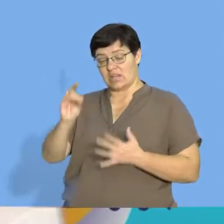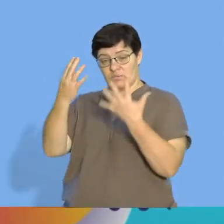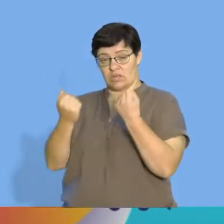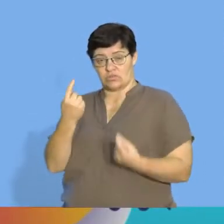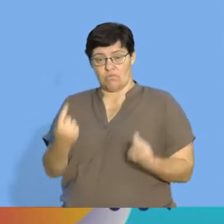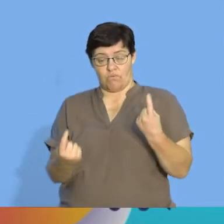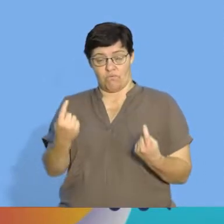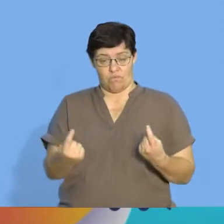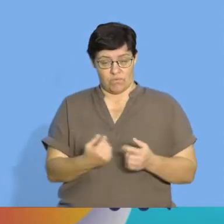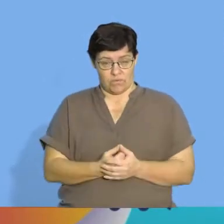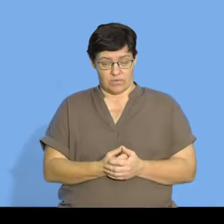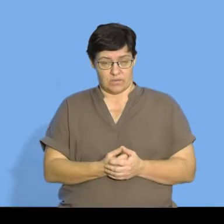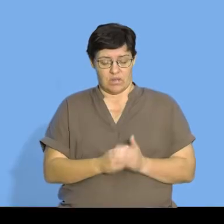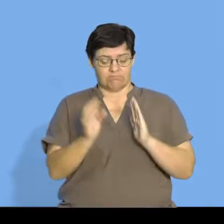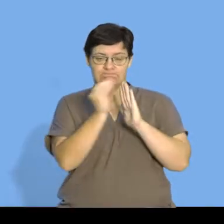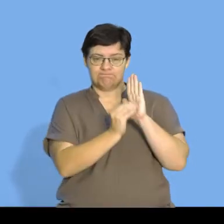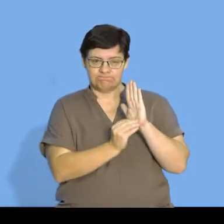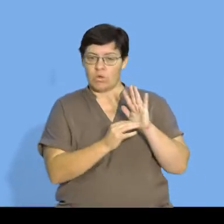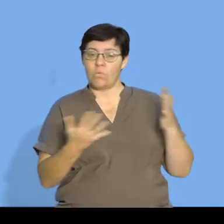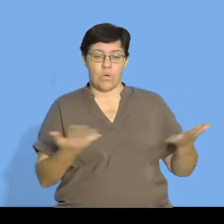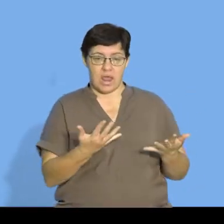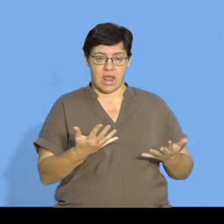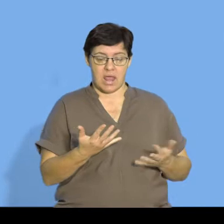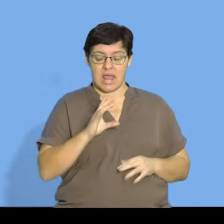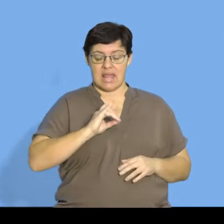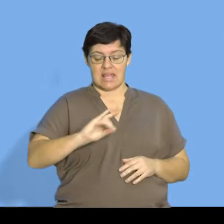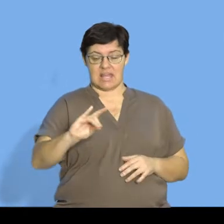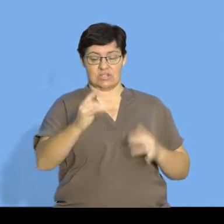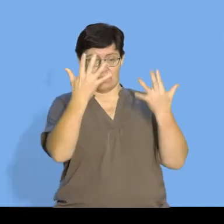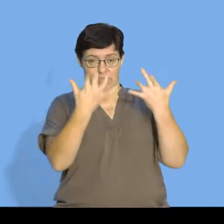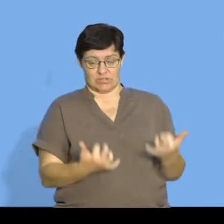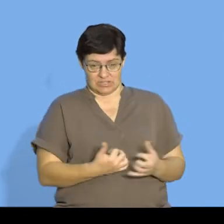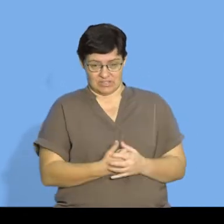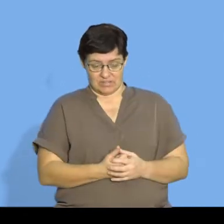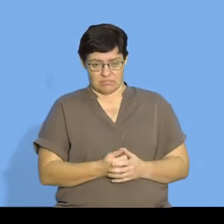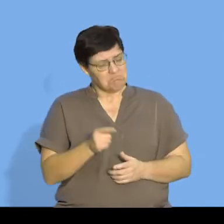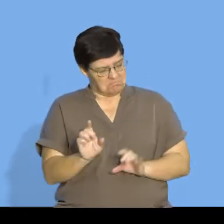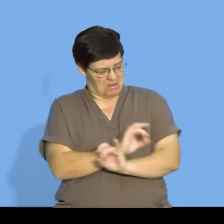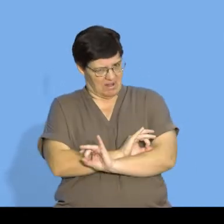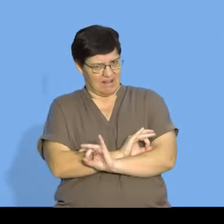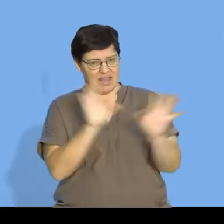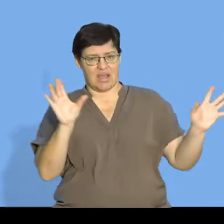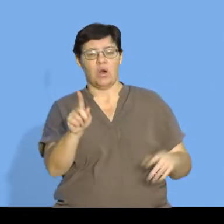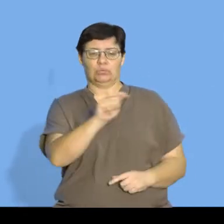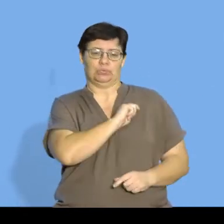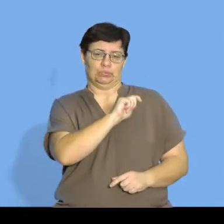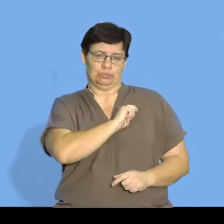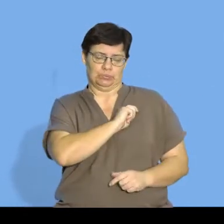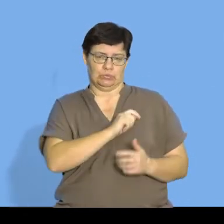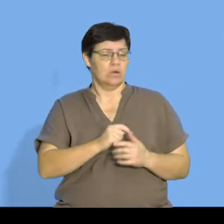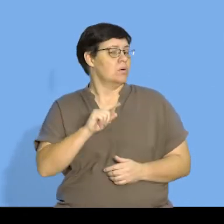budget? It says here, recorded in the cash budget. Clearly you can see that that is